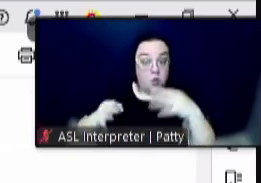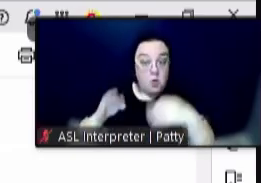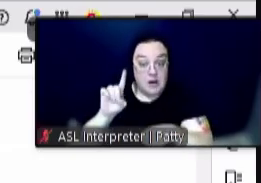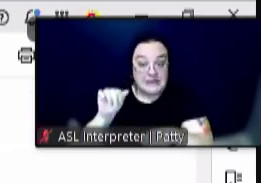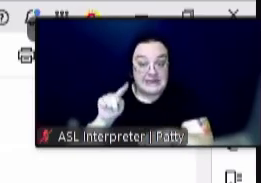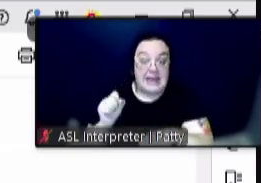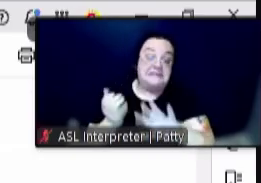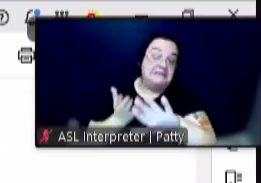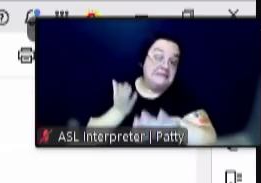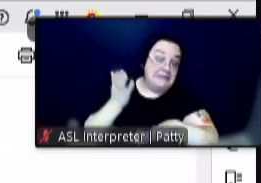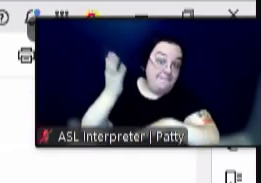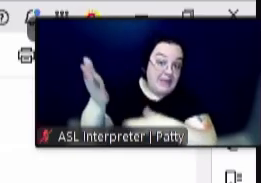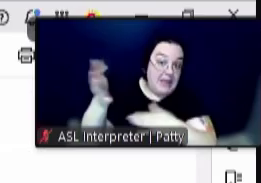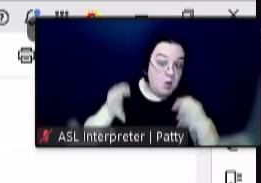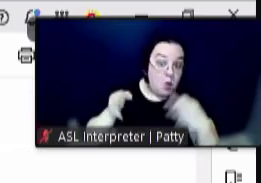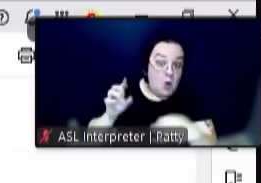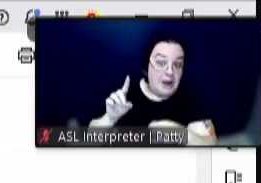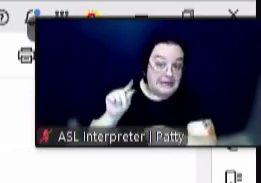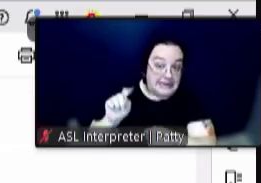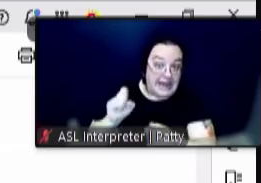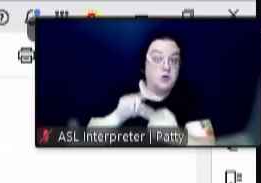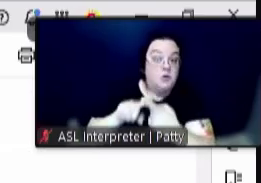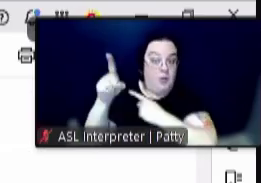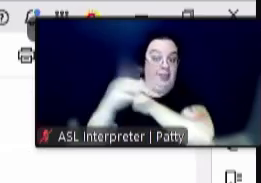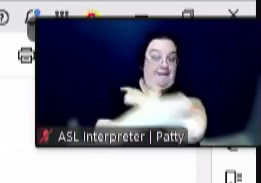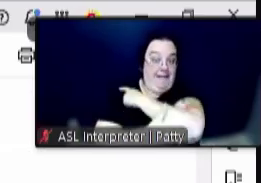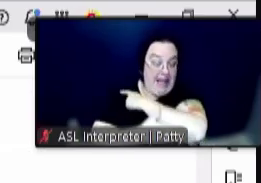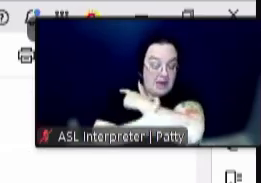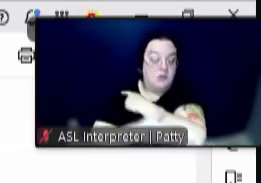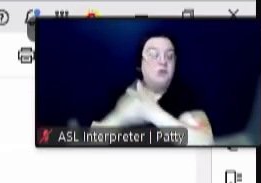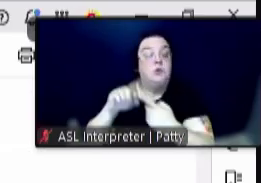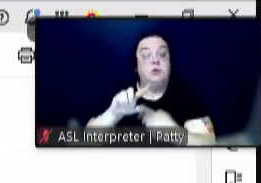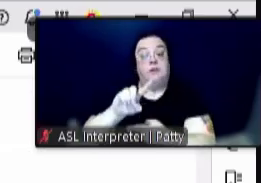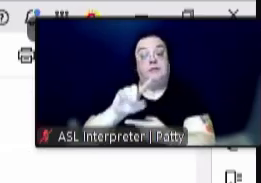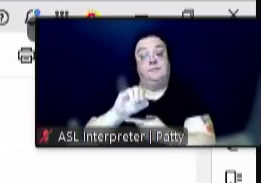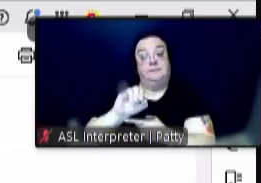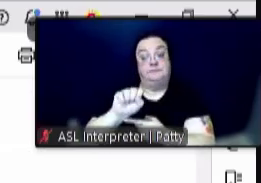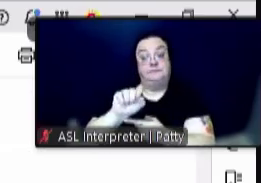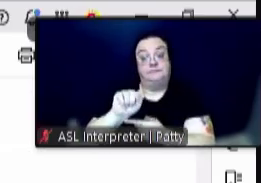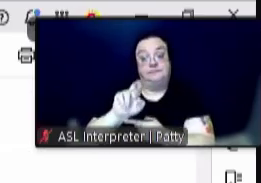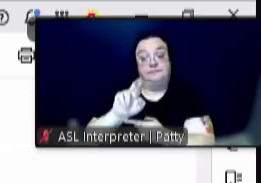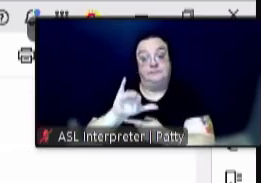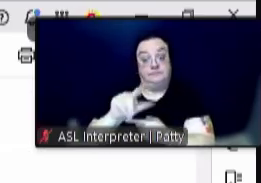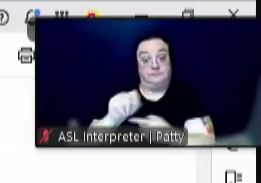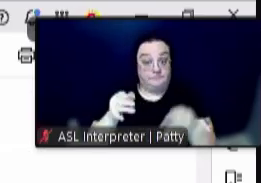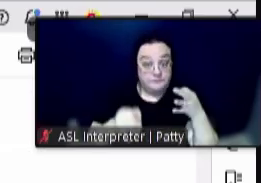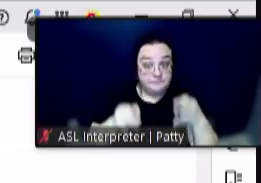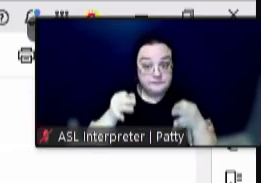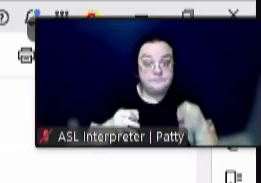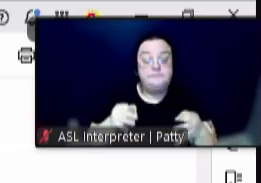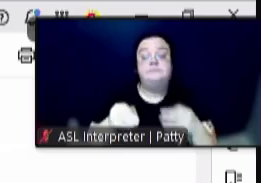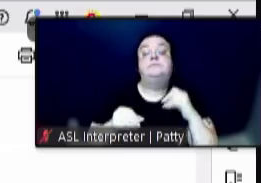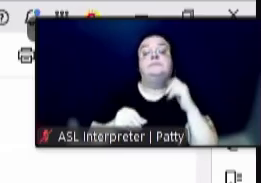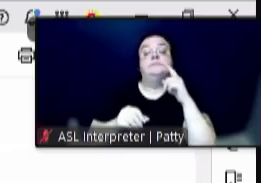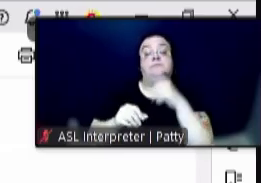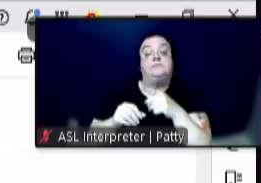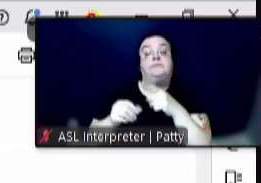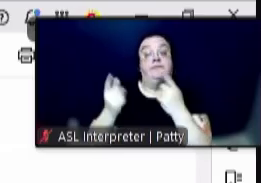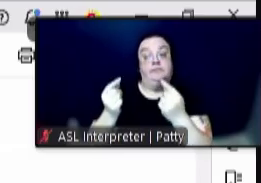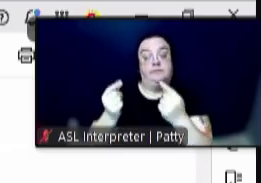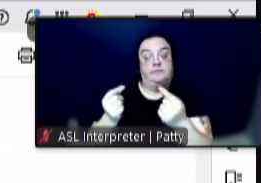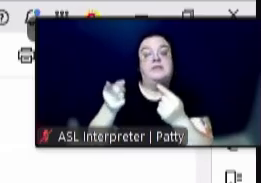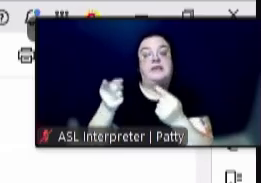dates to the county, to the district court. And the district court takes those court dates